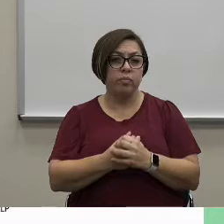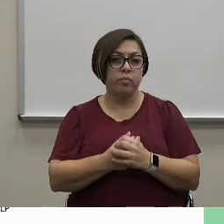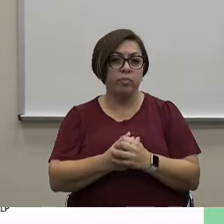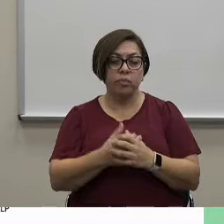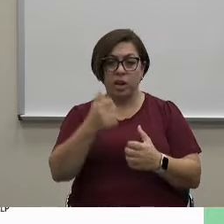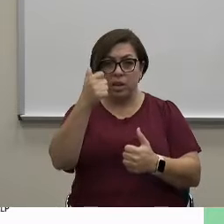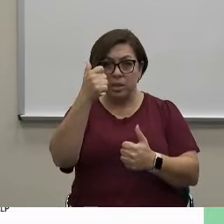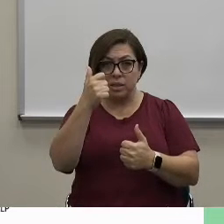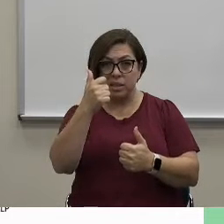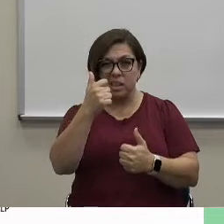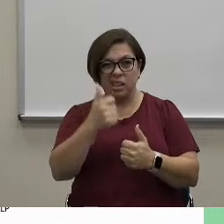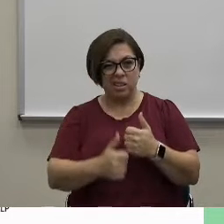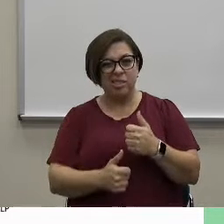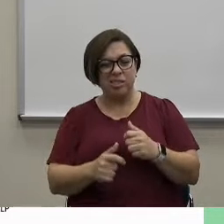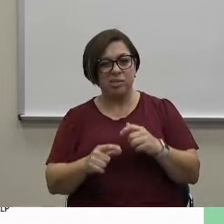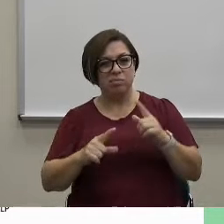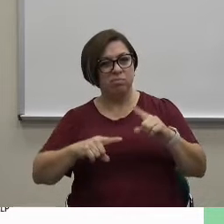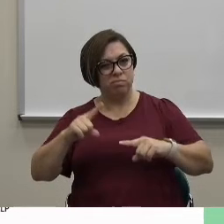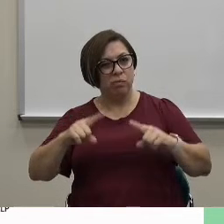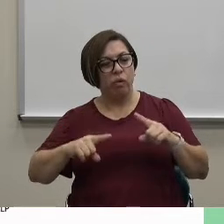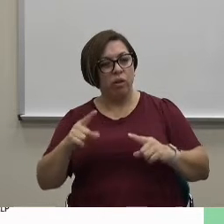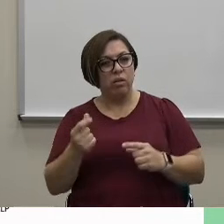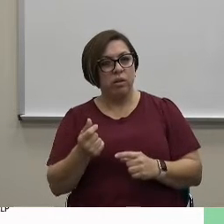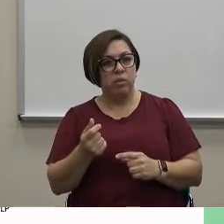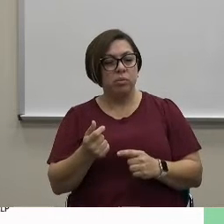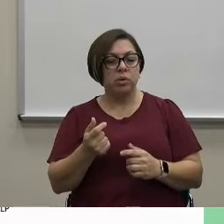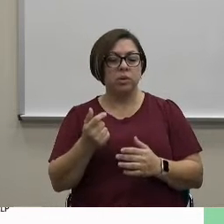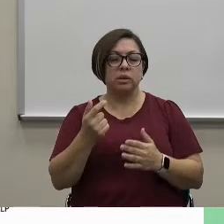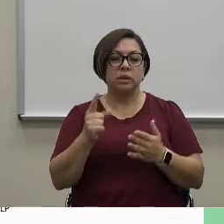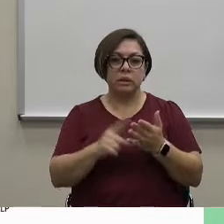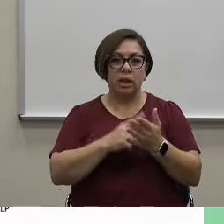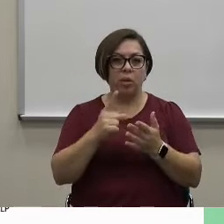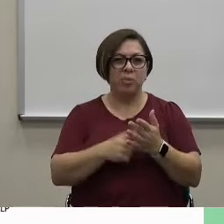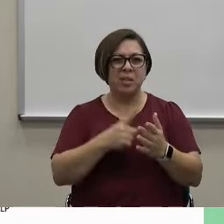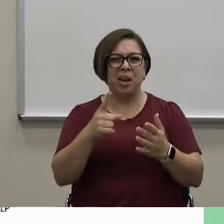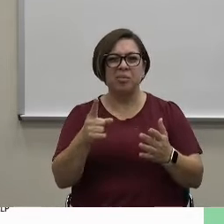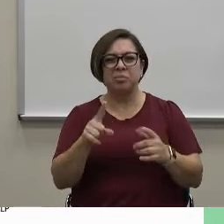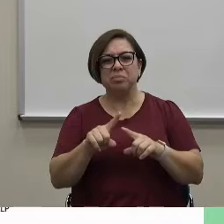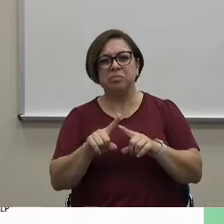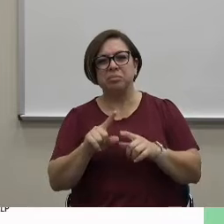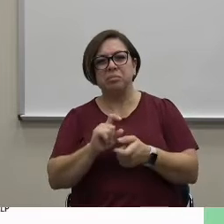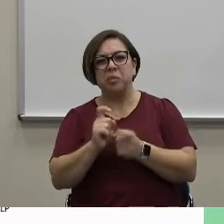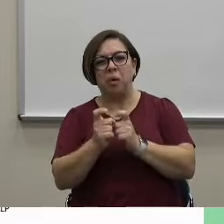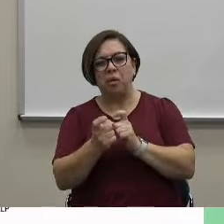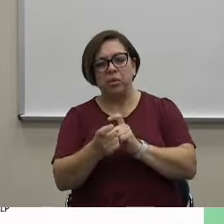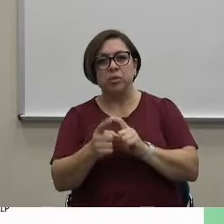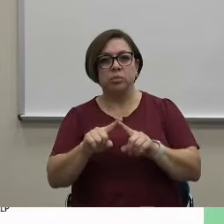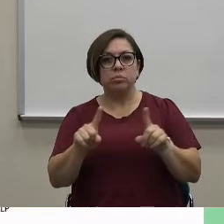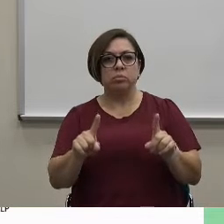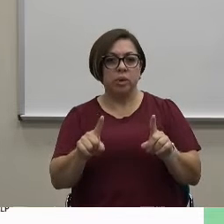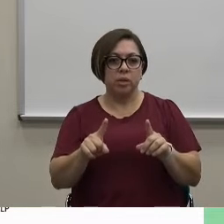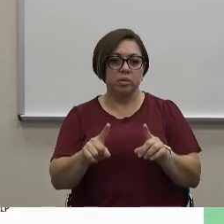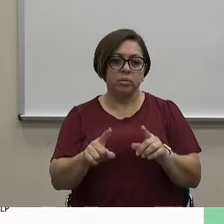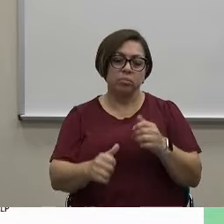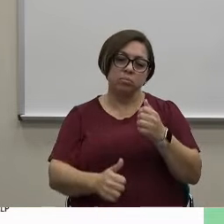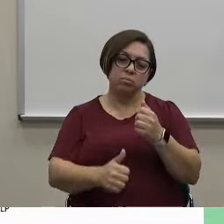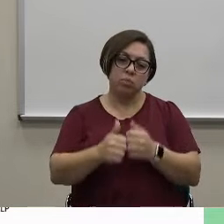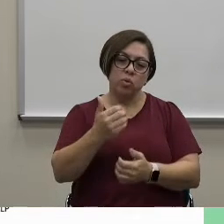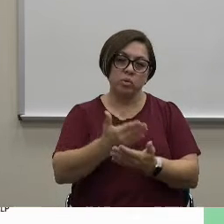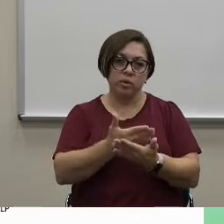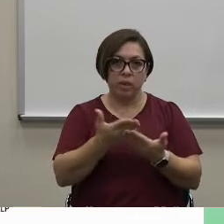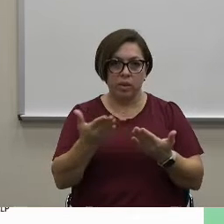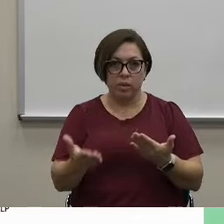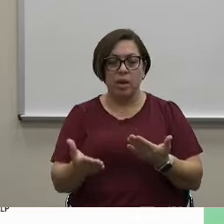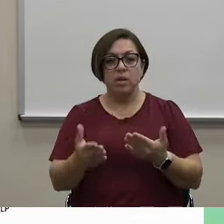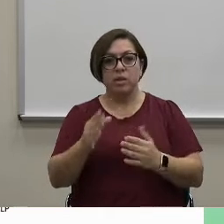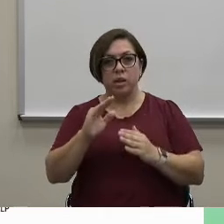of these kind of vary a little bit, so sometimes there are some trade-offs between them, but these are generally the factors that the committee is looking at as it's gone